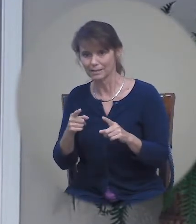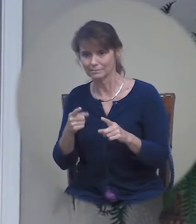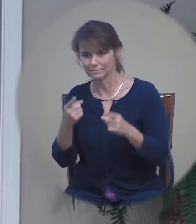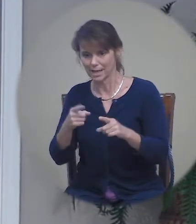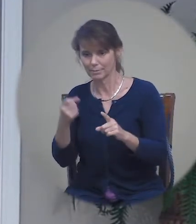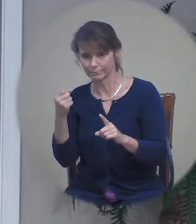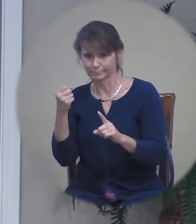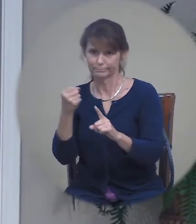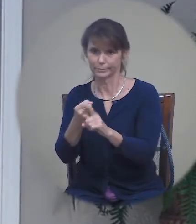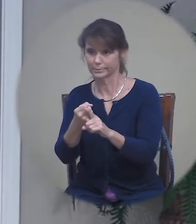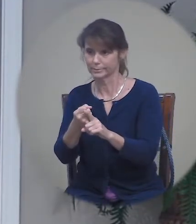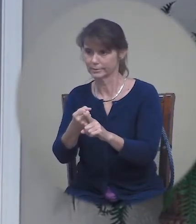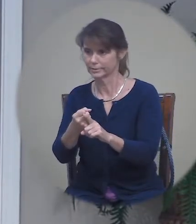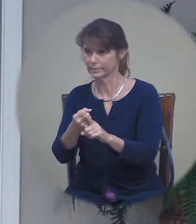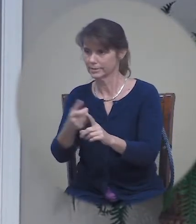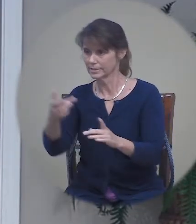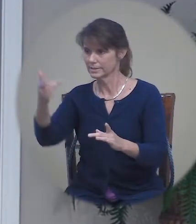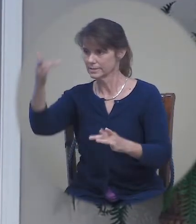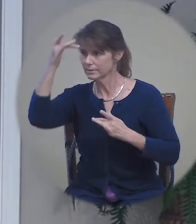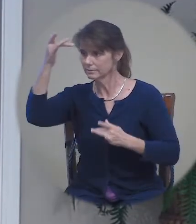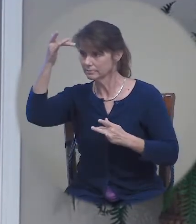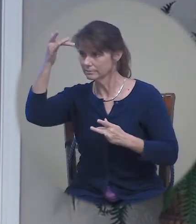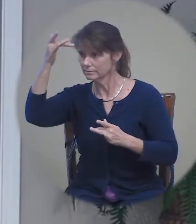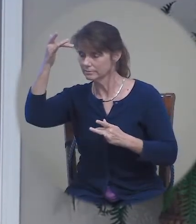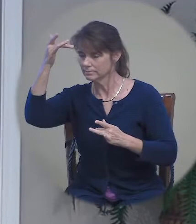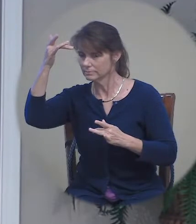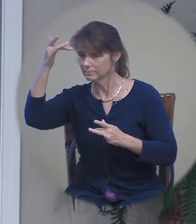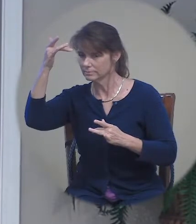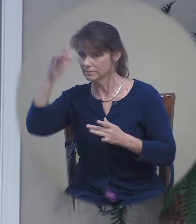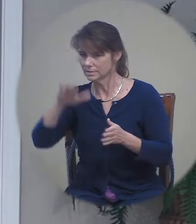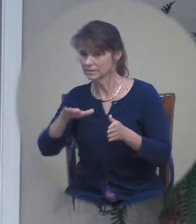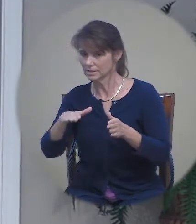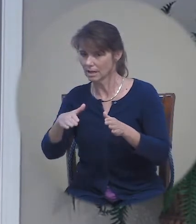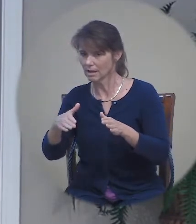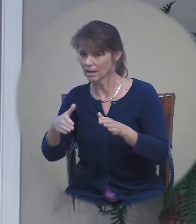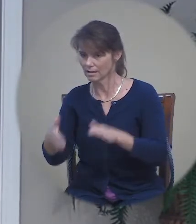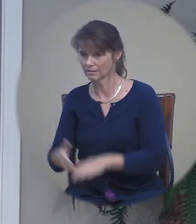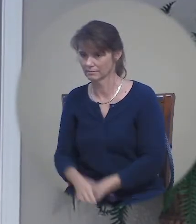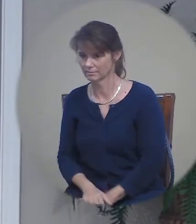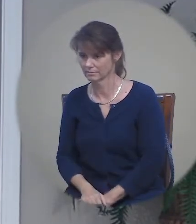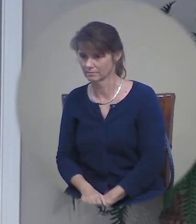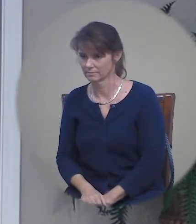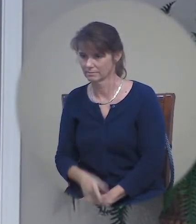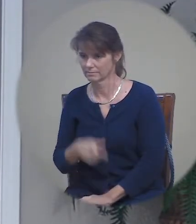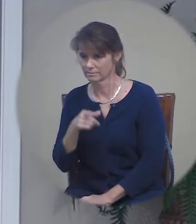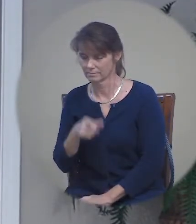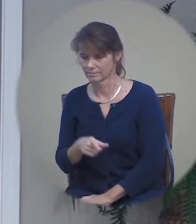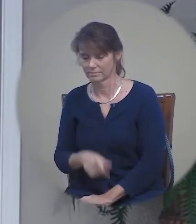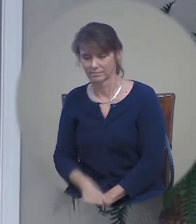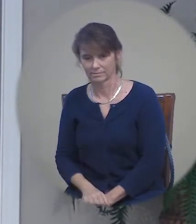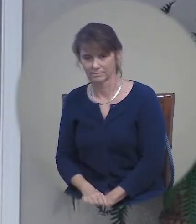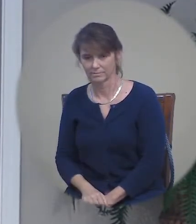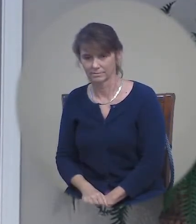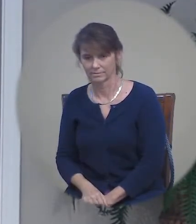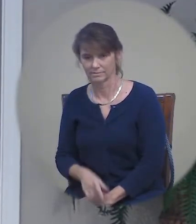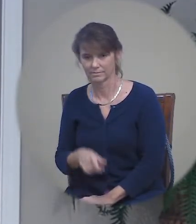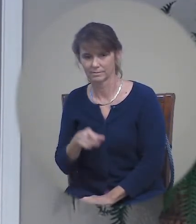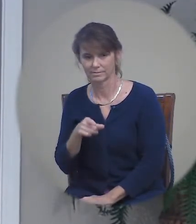also a pretty young man. I mean, he was a young man comparatively, and he turns his back to the wall and cries out to